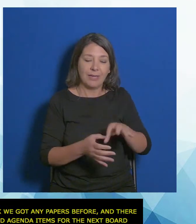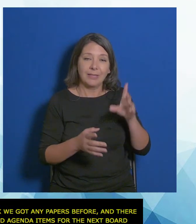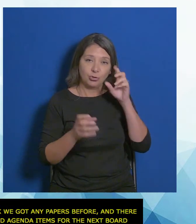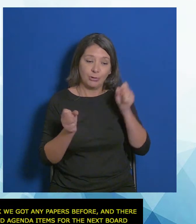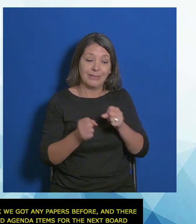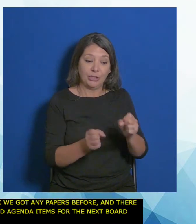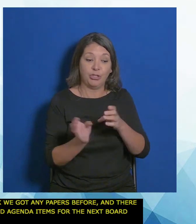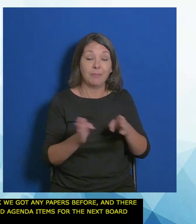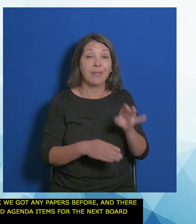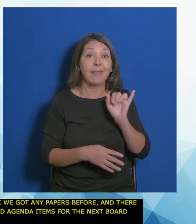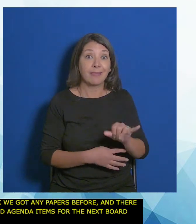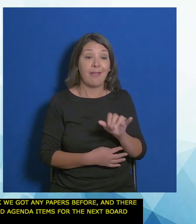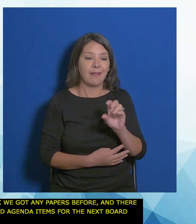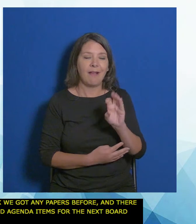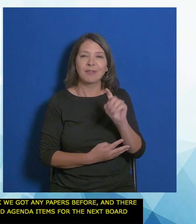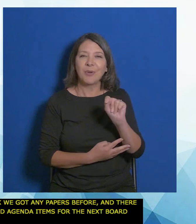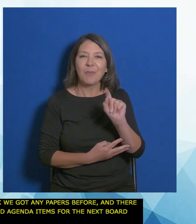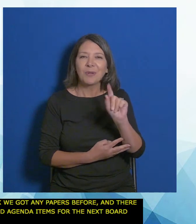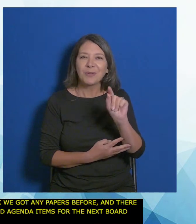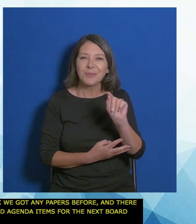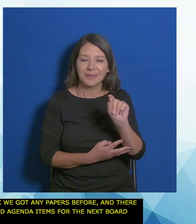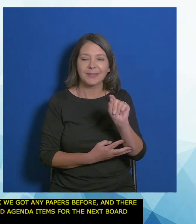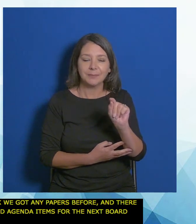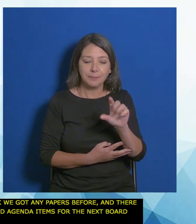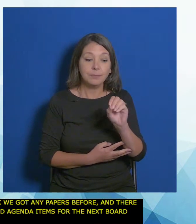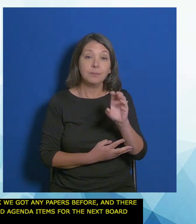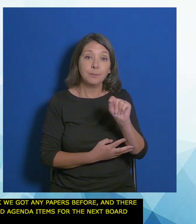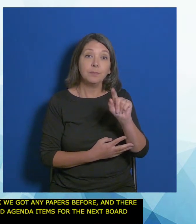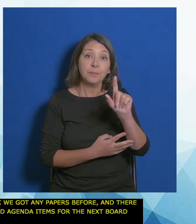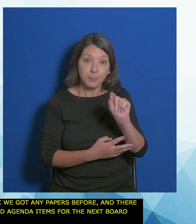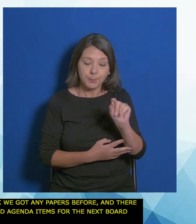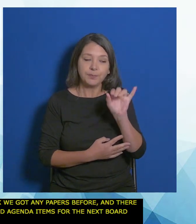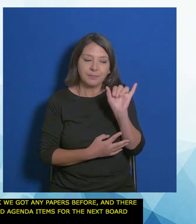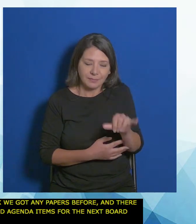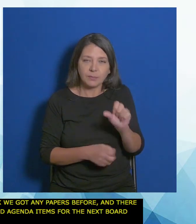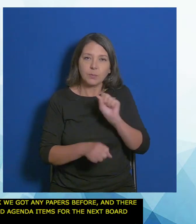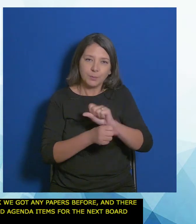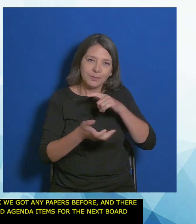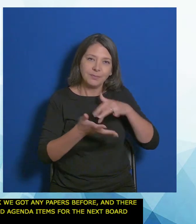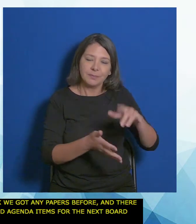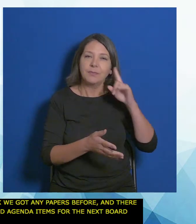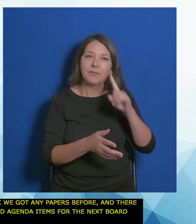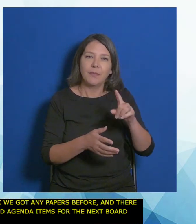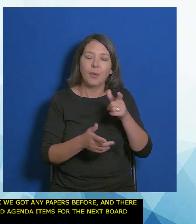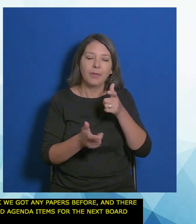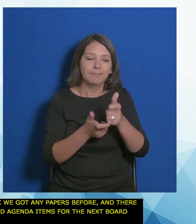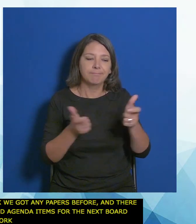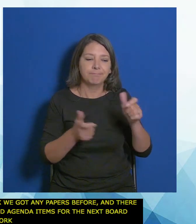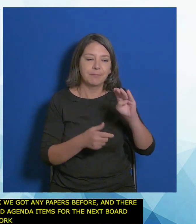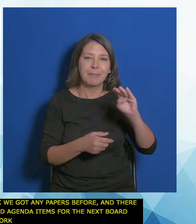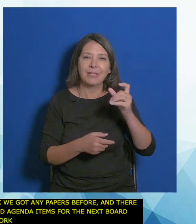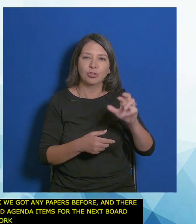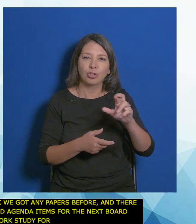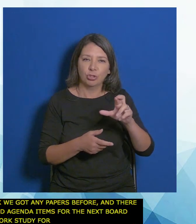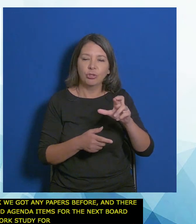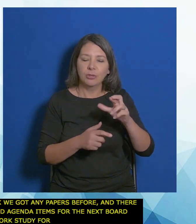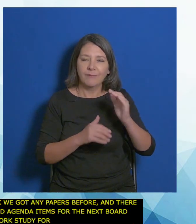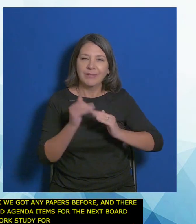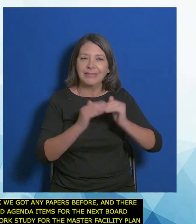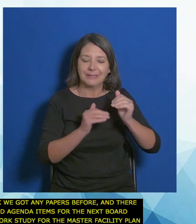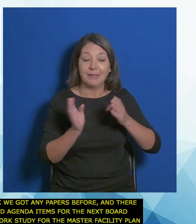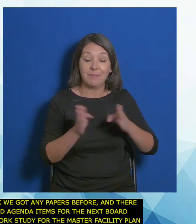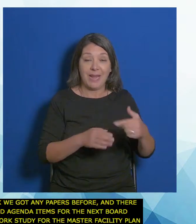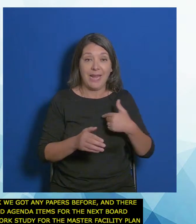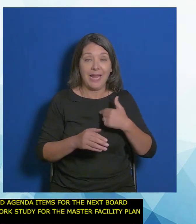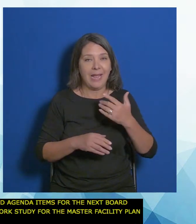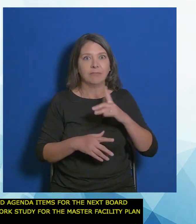20th is the work study for the master facility plan. So October 20th is the work study for the master facility plan. I highly encourage everyone to attend. It's a